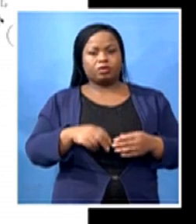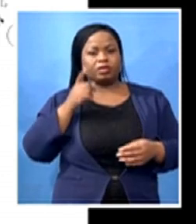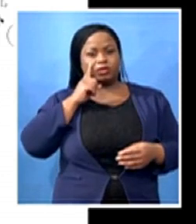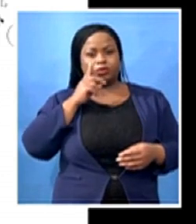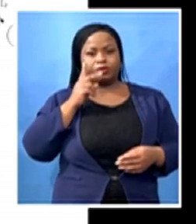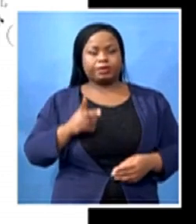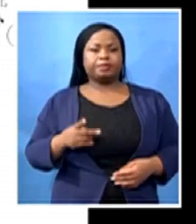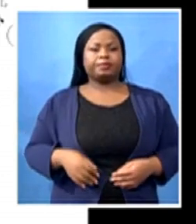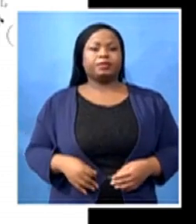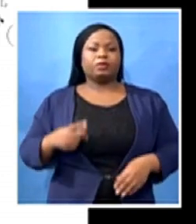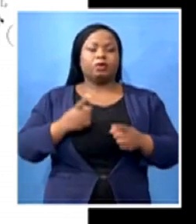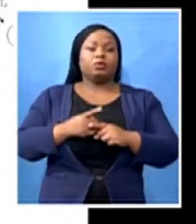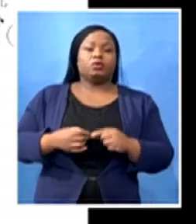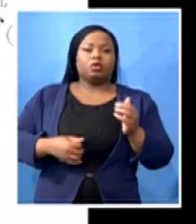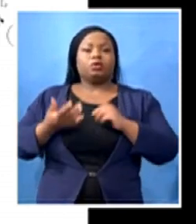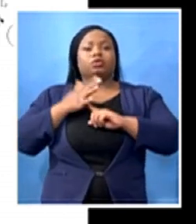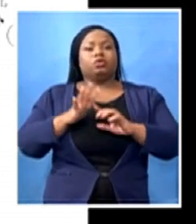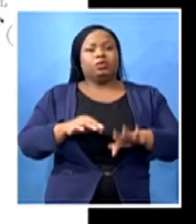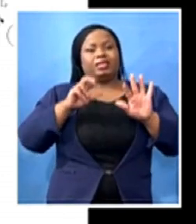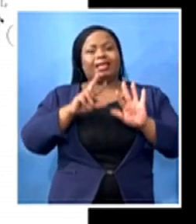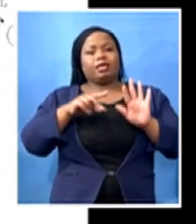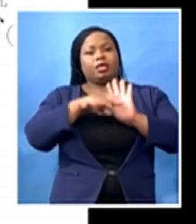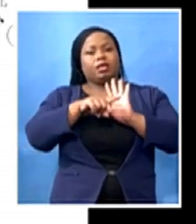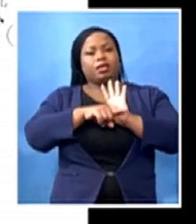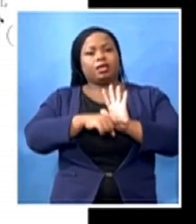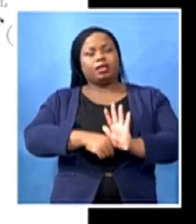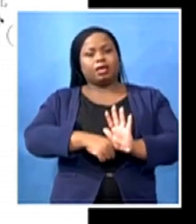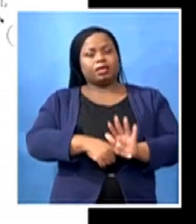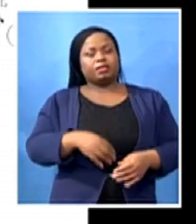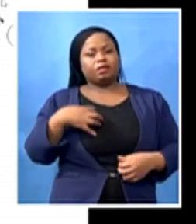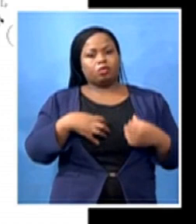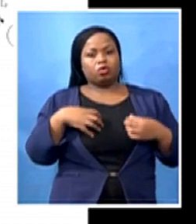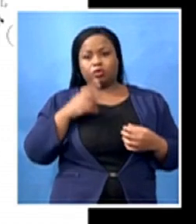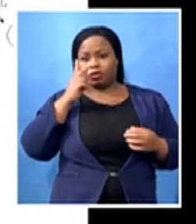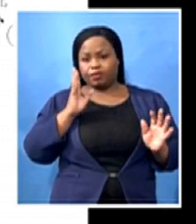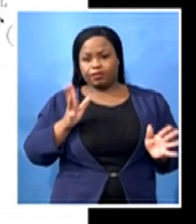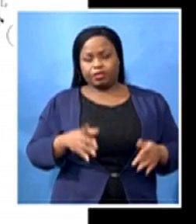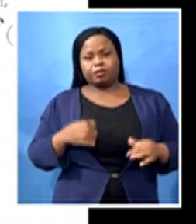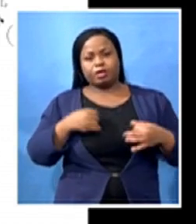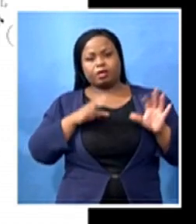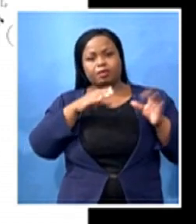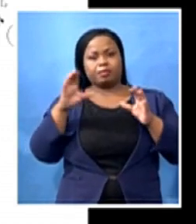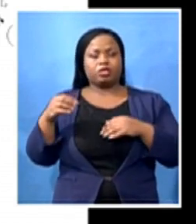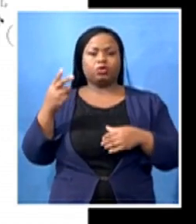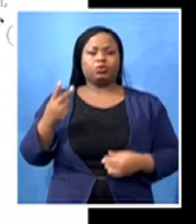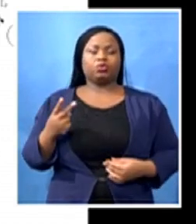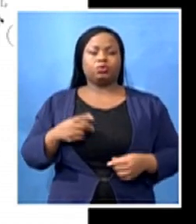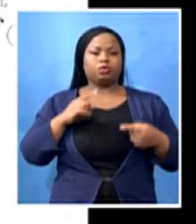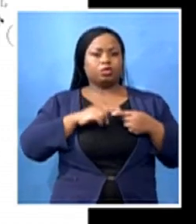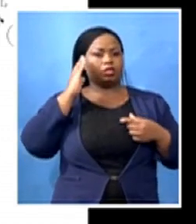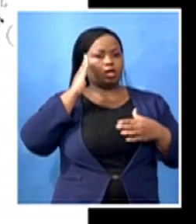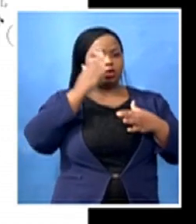eight negative emotions that we looked at, they cluster into two. One is psychological distress, which clusters